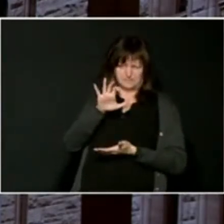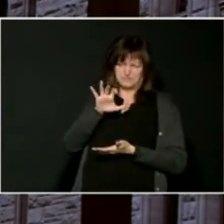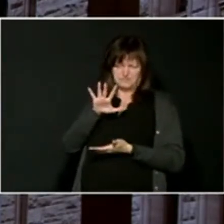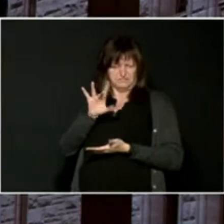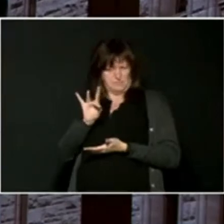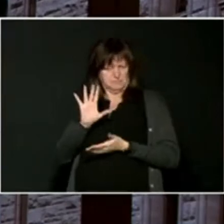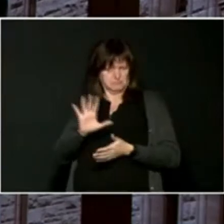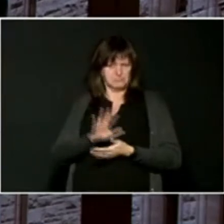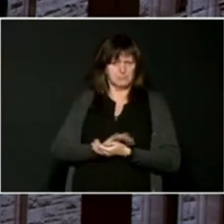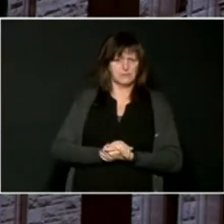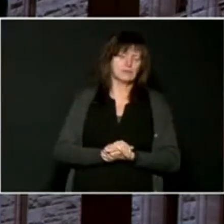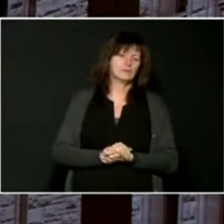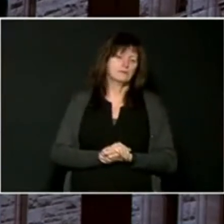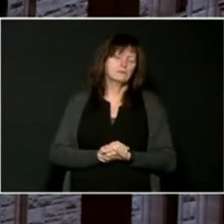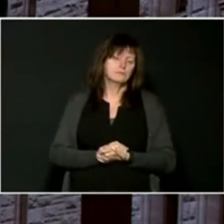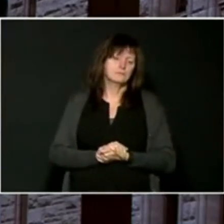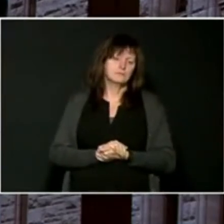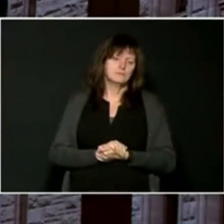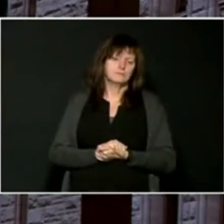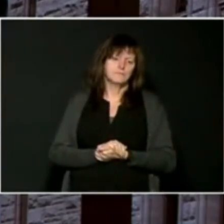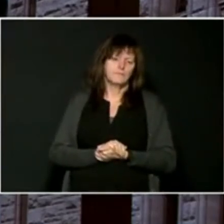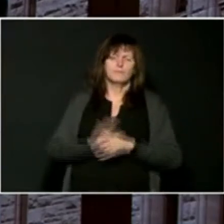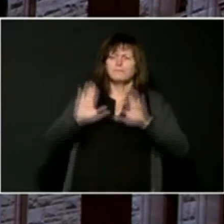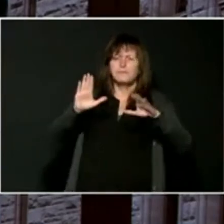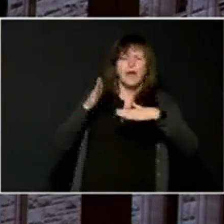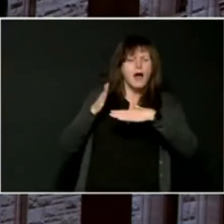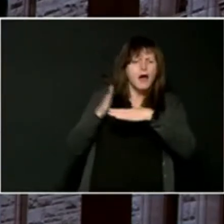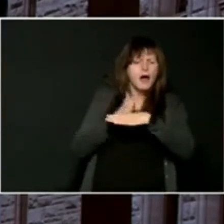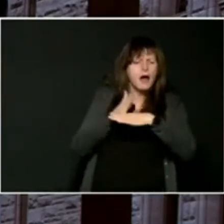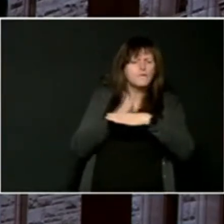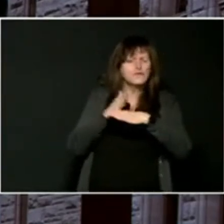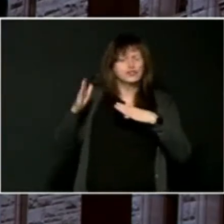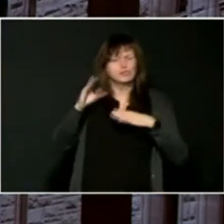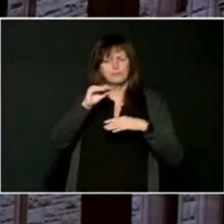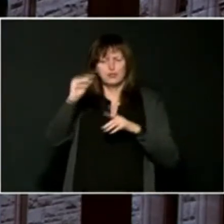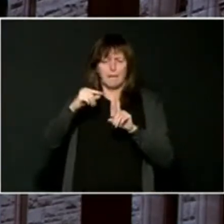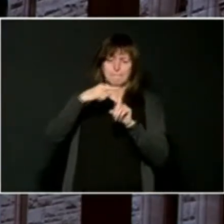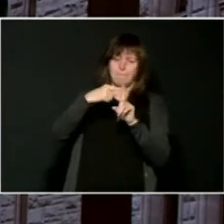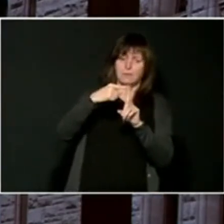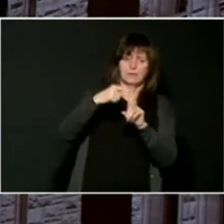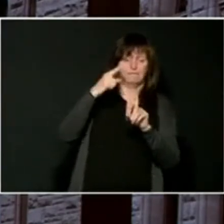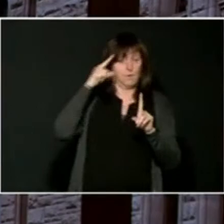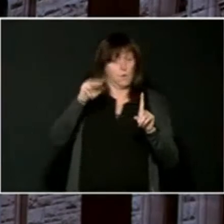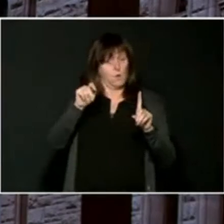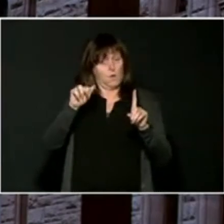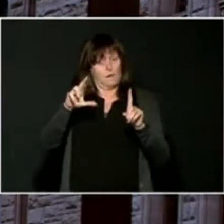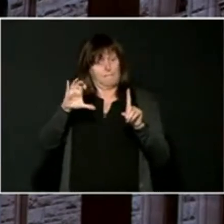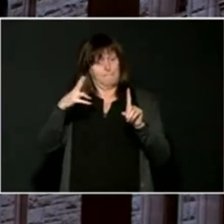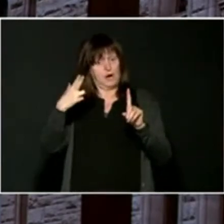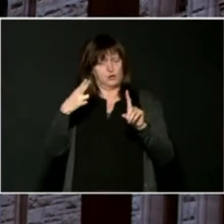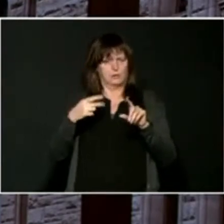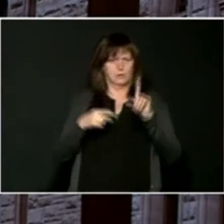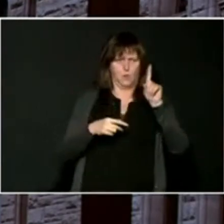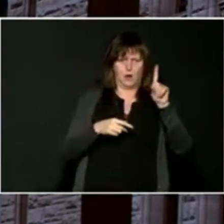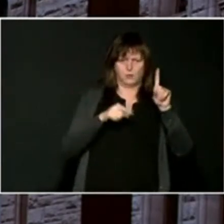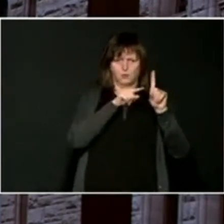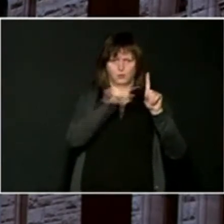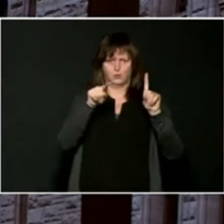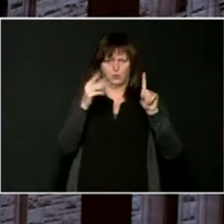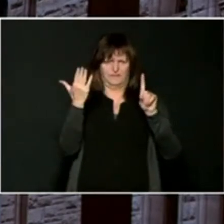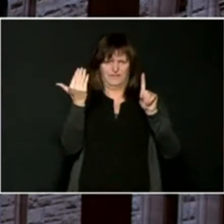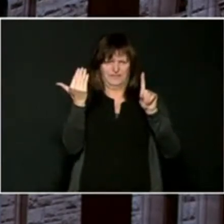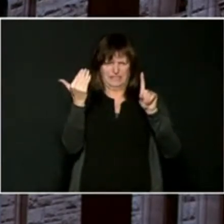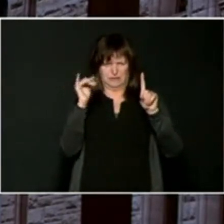So the average percent positivity for March, for 1 to the 15th of March, was 2.8%, whereas in the latter half we went